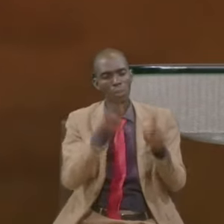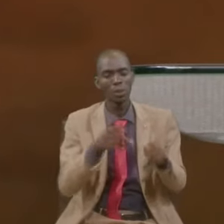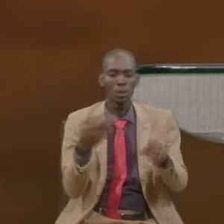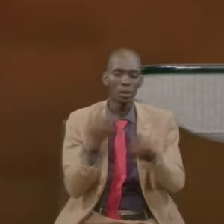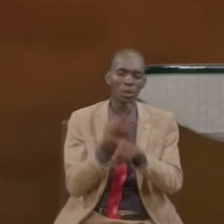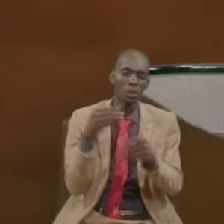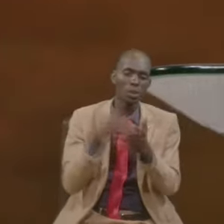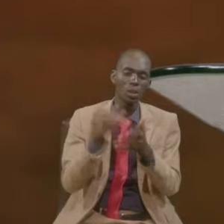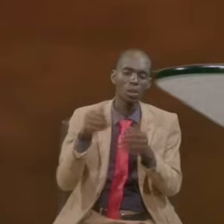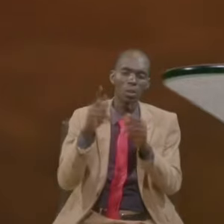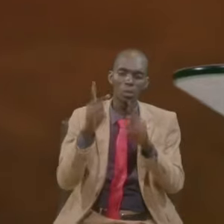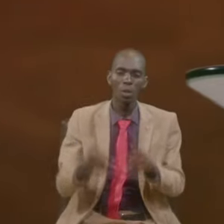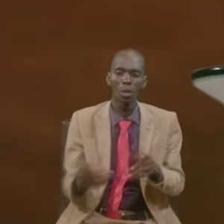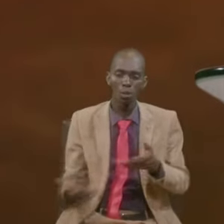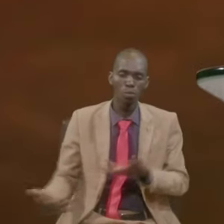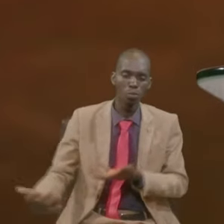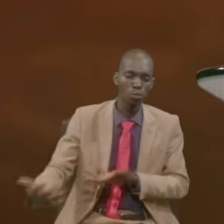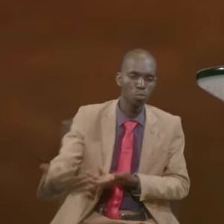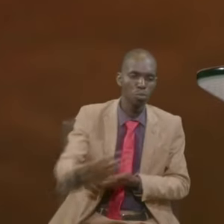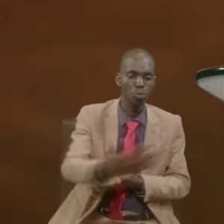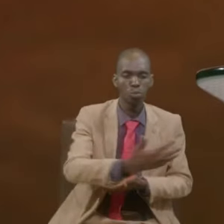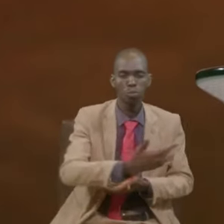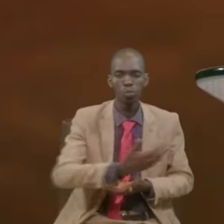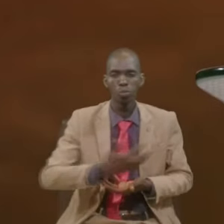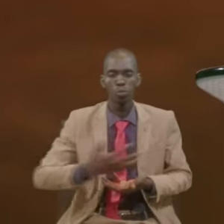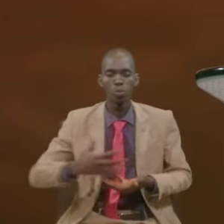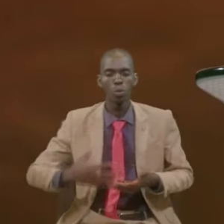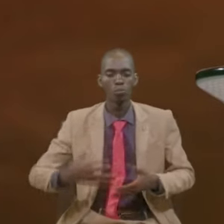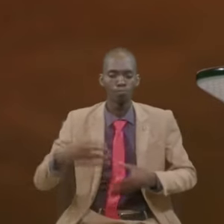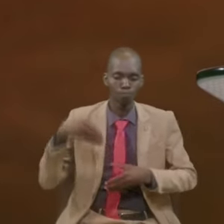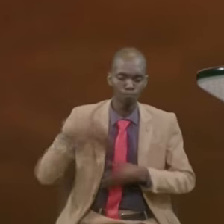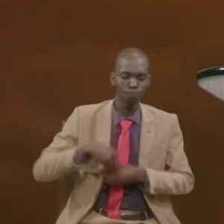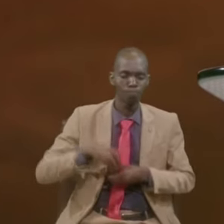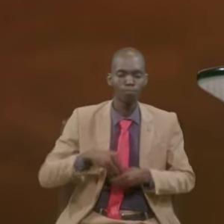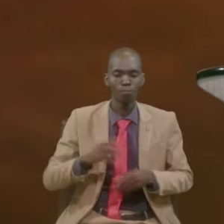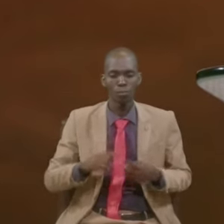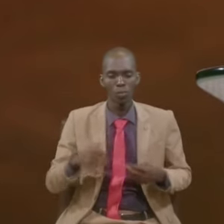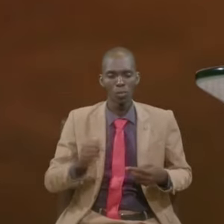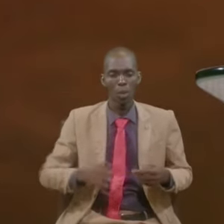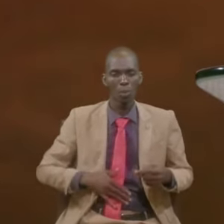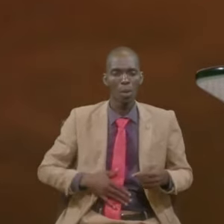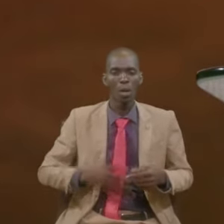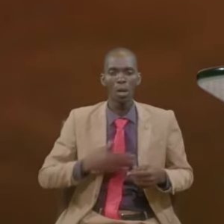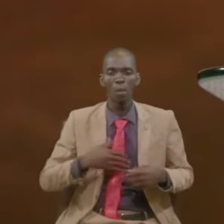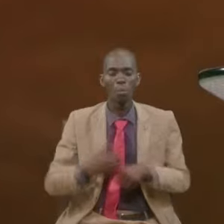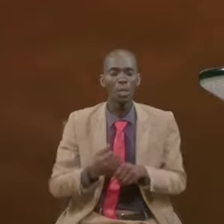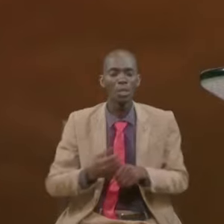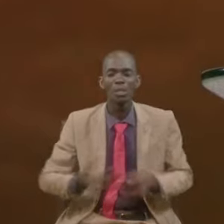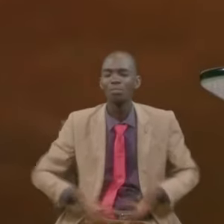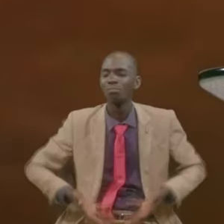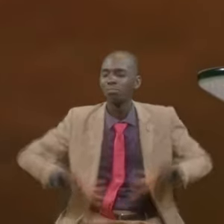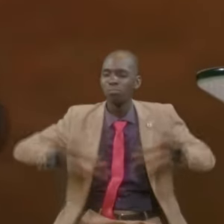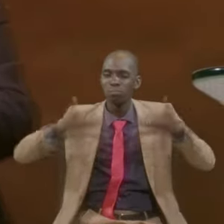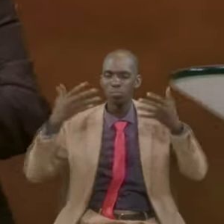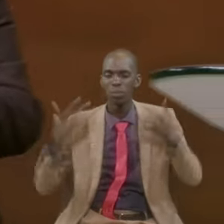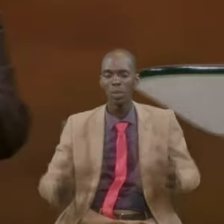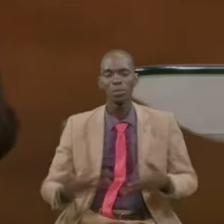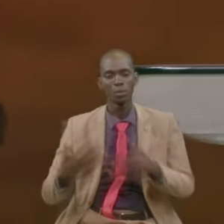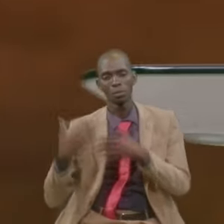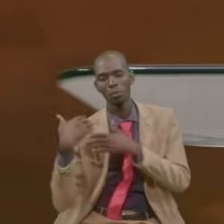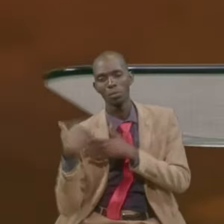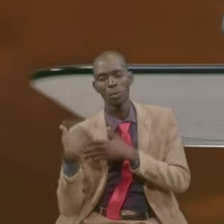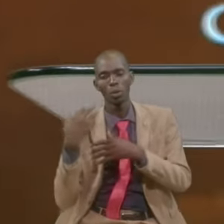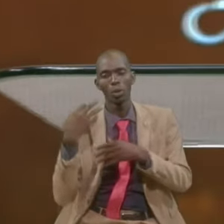grudges another person, and it carries a lot of weight, a lot of load of grudges. It